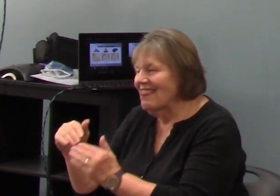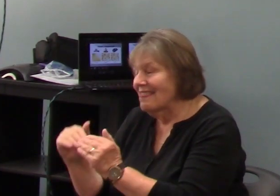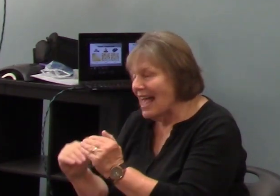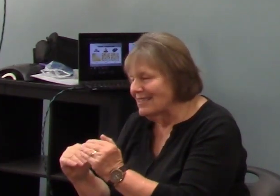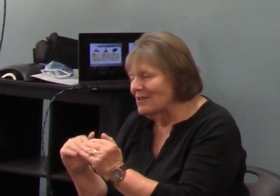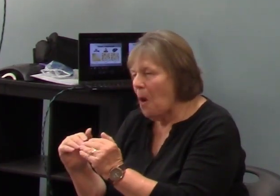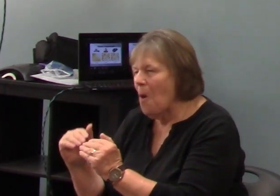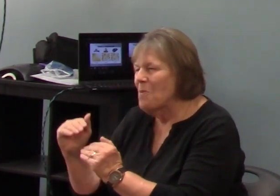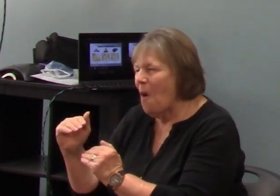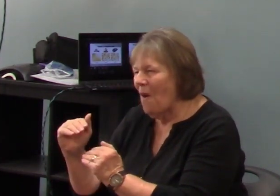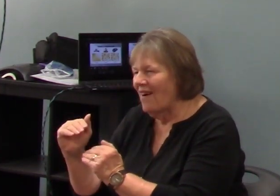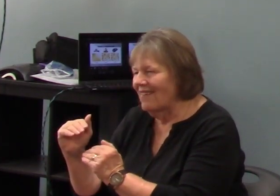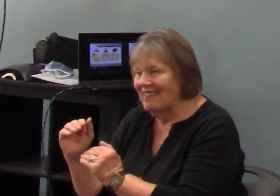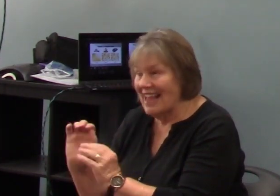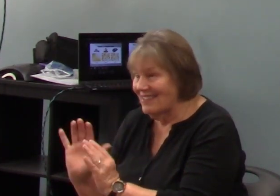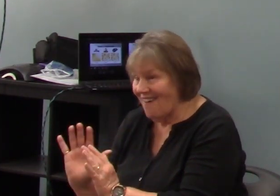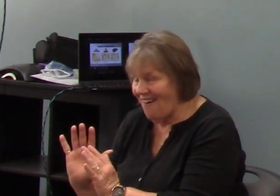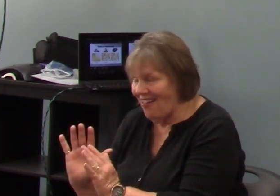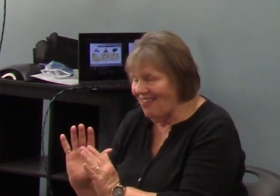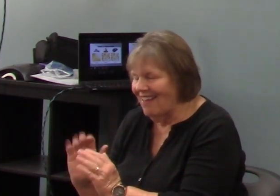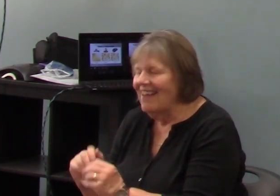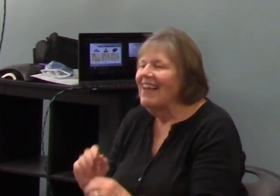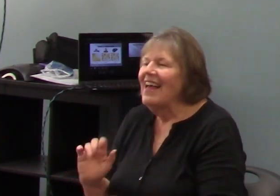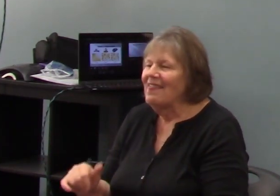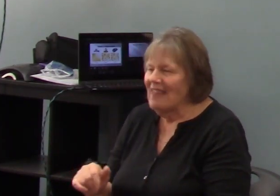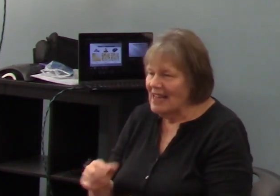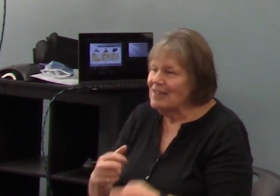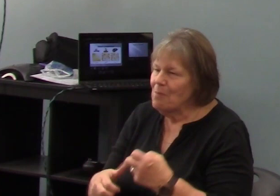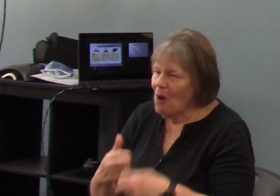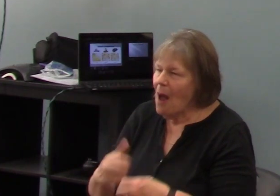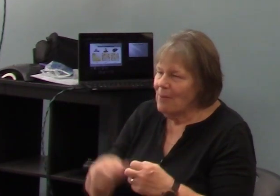and that's a problem for physicists to explain. We're going to talk about that in a little bit.